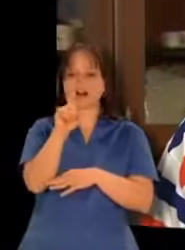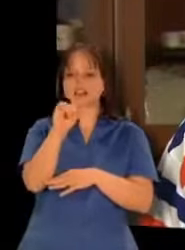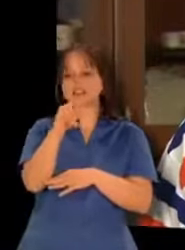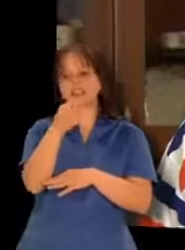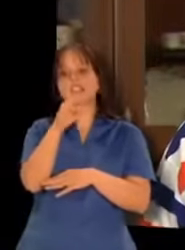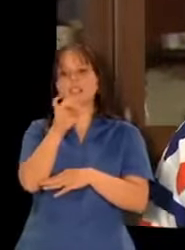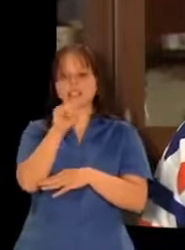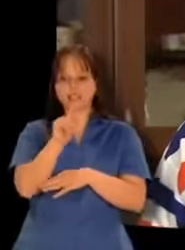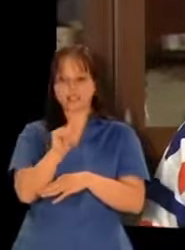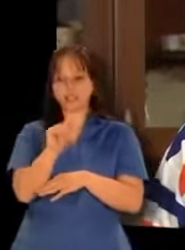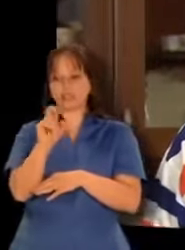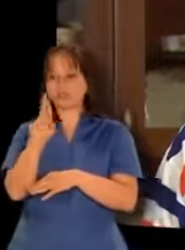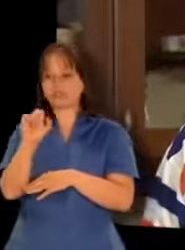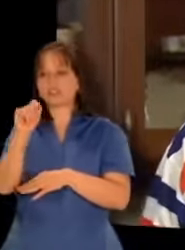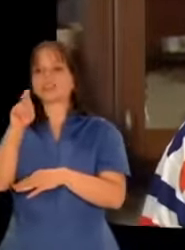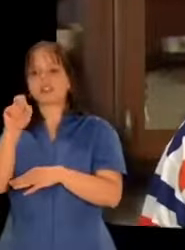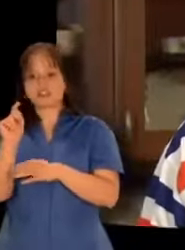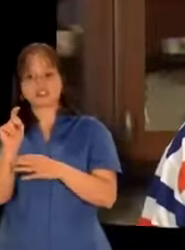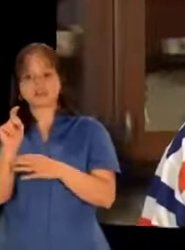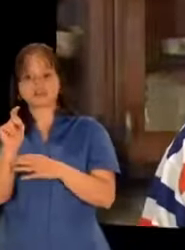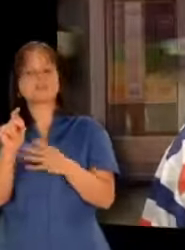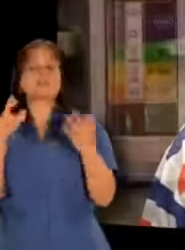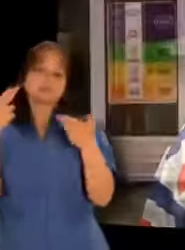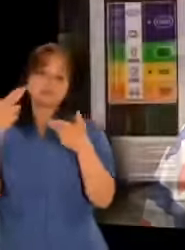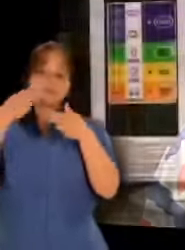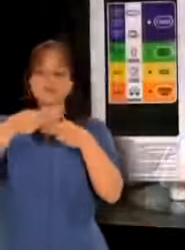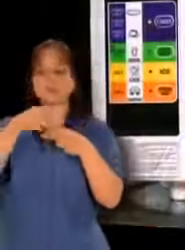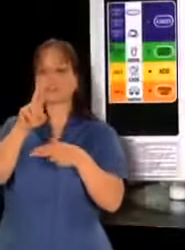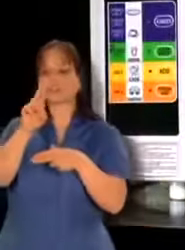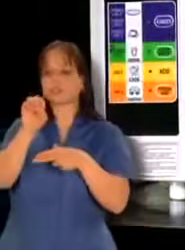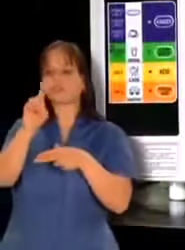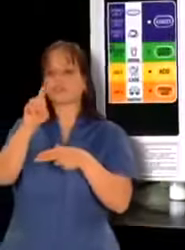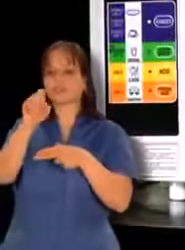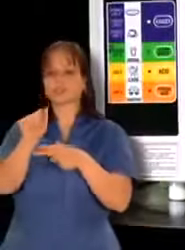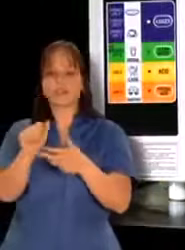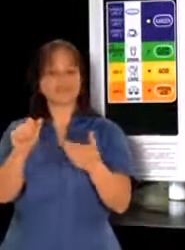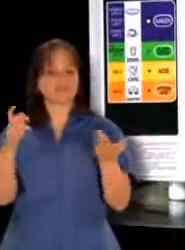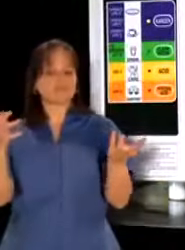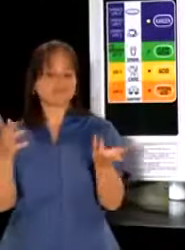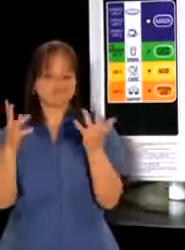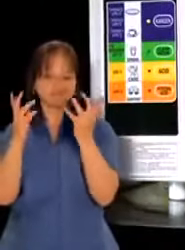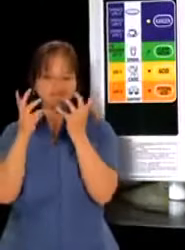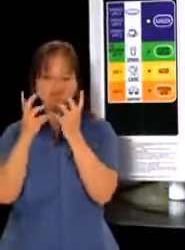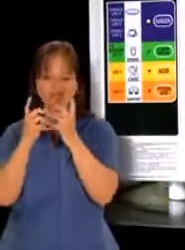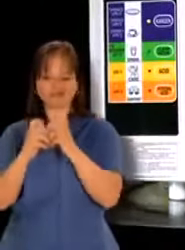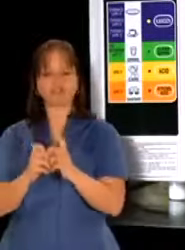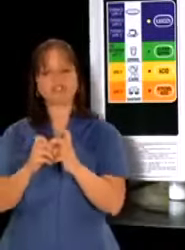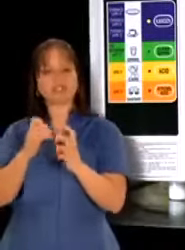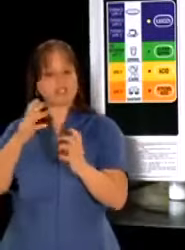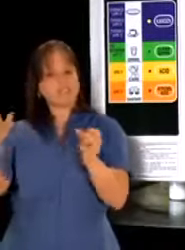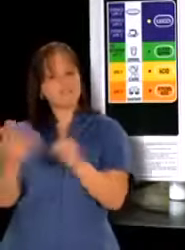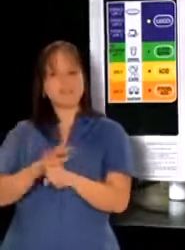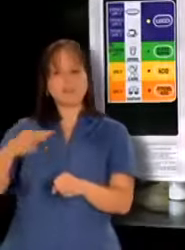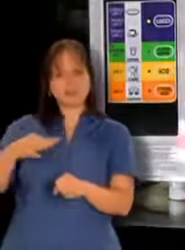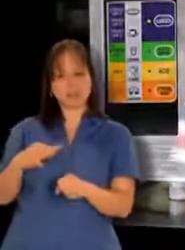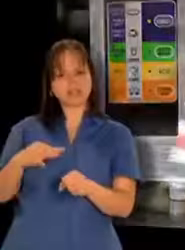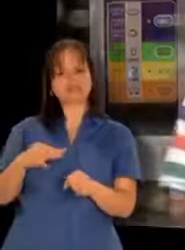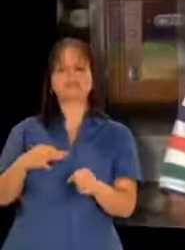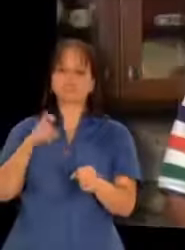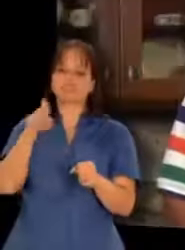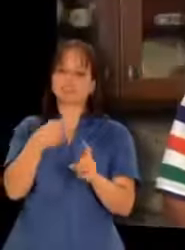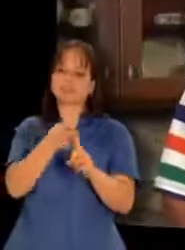reduction potential of the water has diminished. So to get the full benefit of this water, you really need to drink it fresh from the